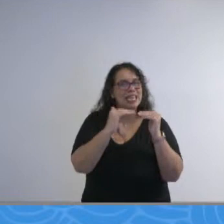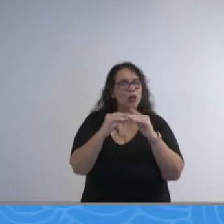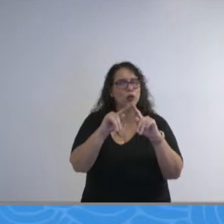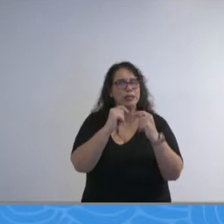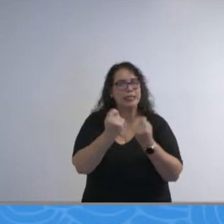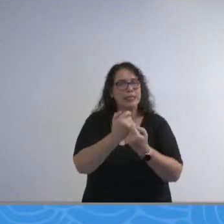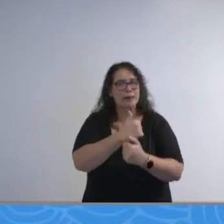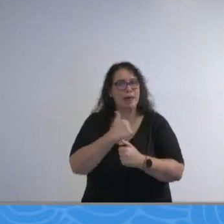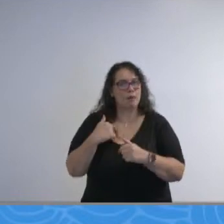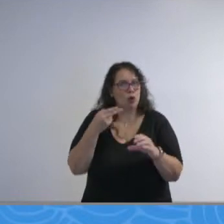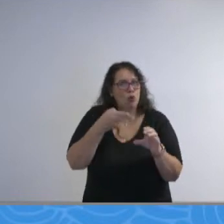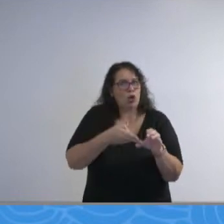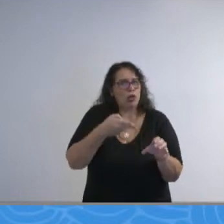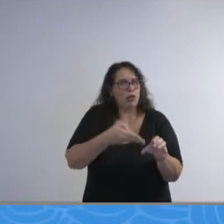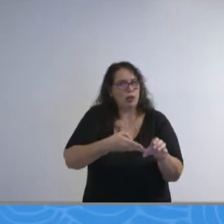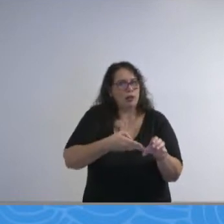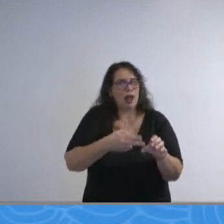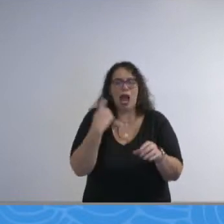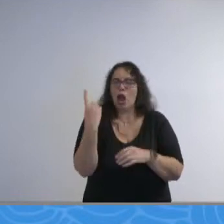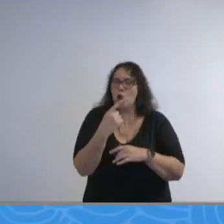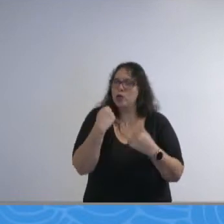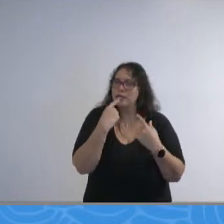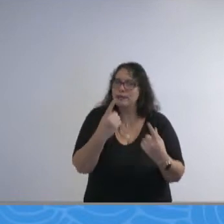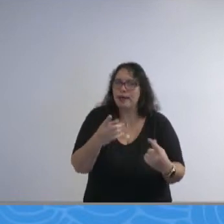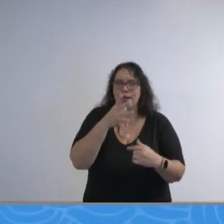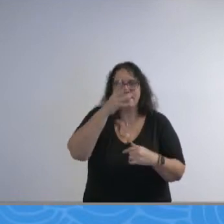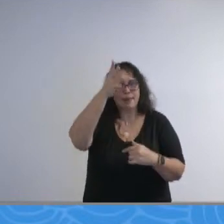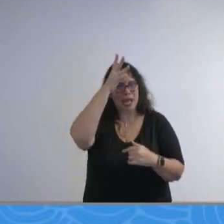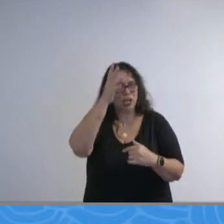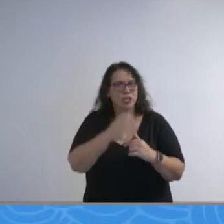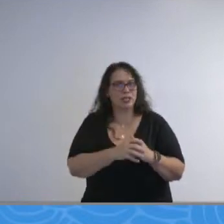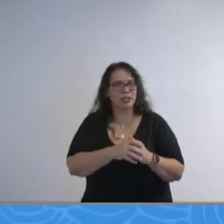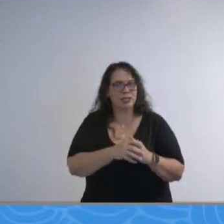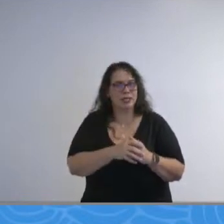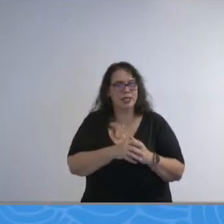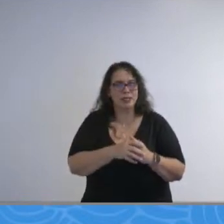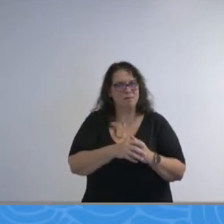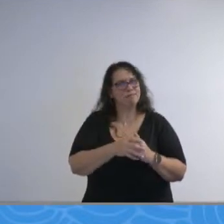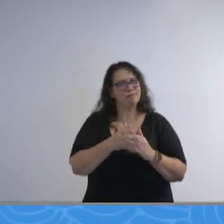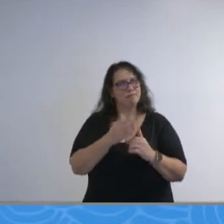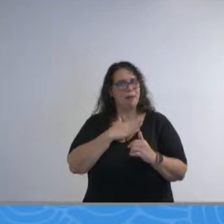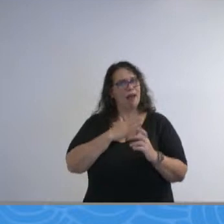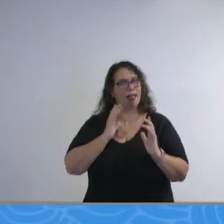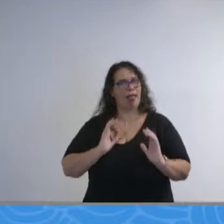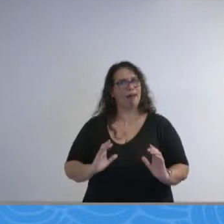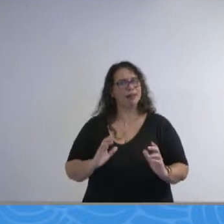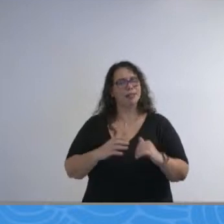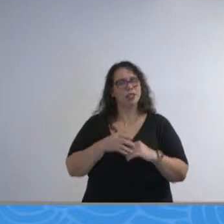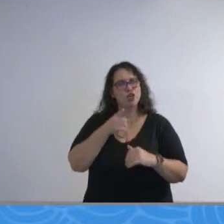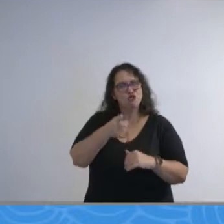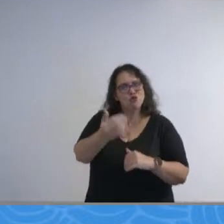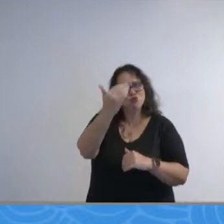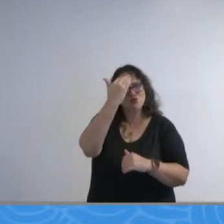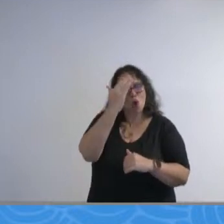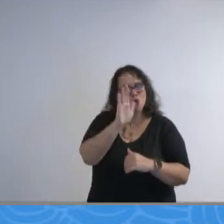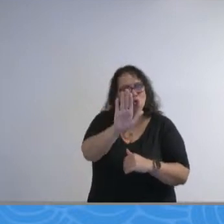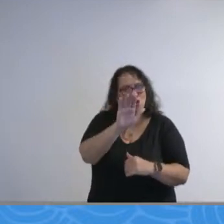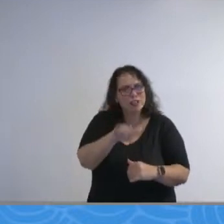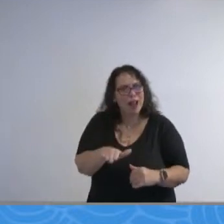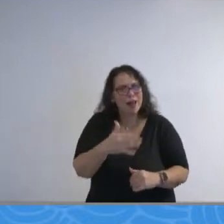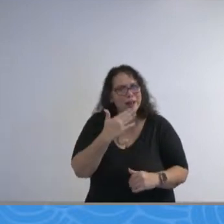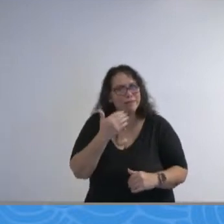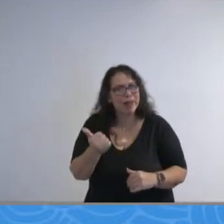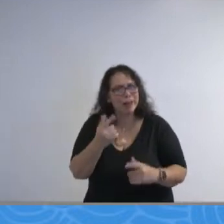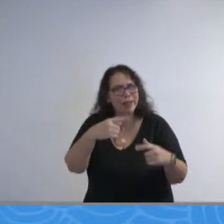member. I always tell my parents, my clients, you know your child better than